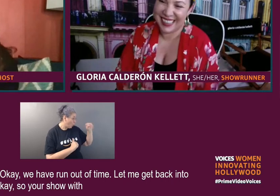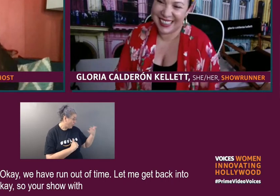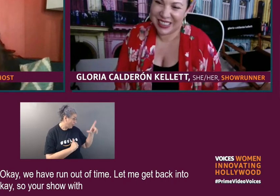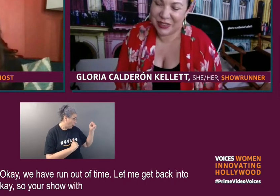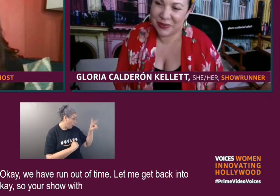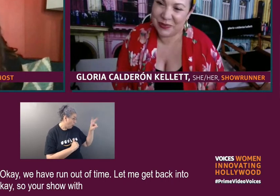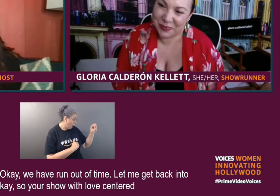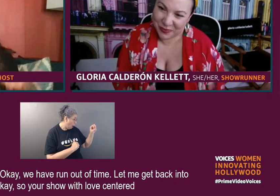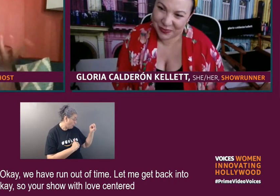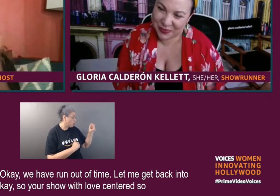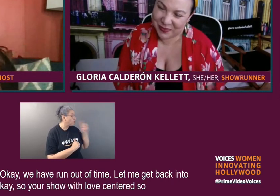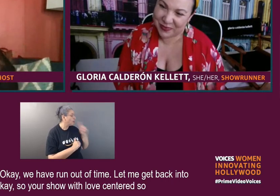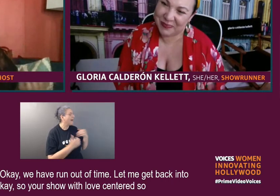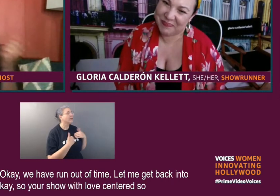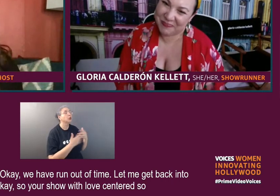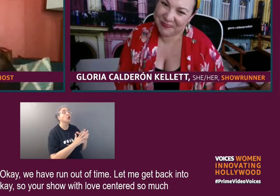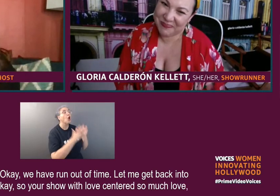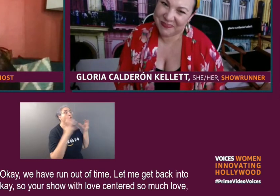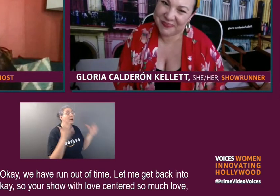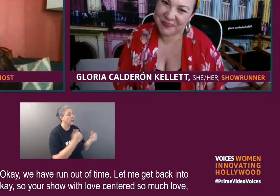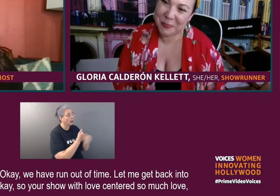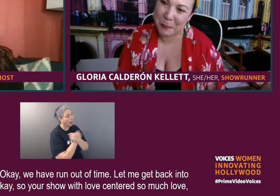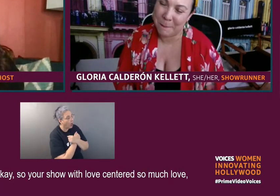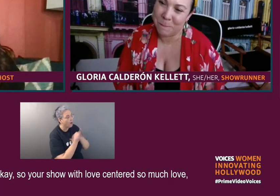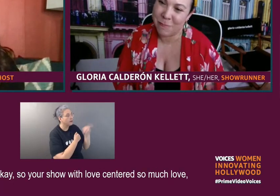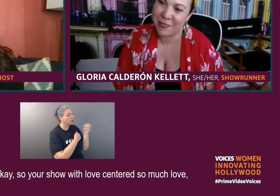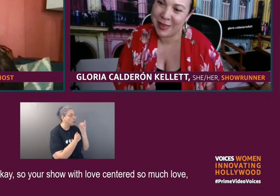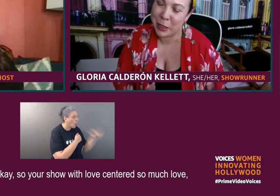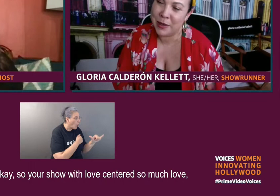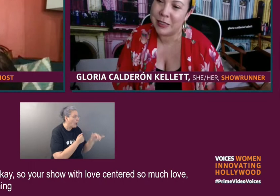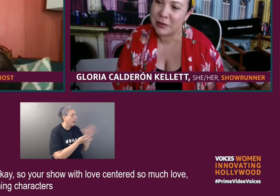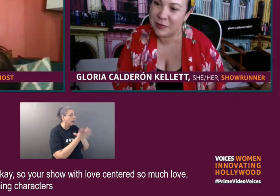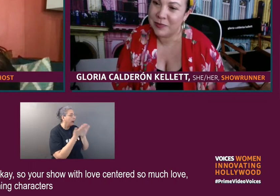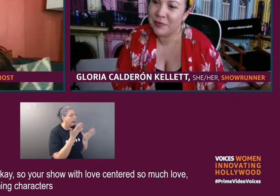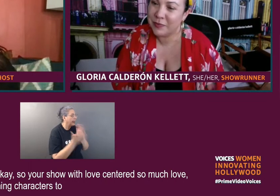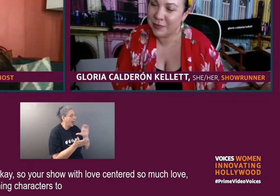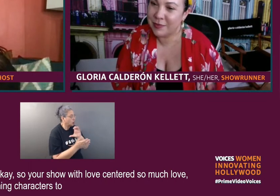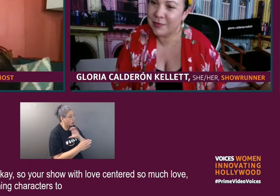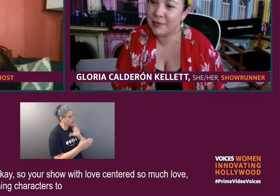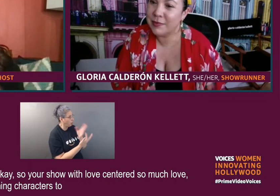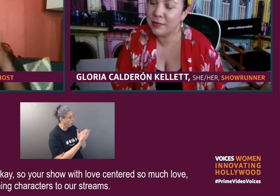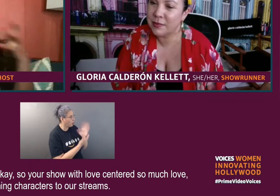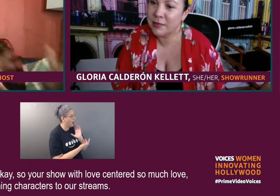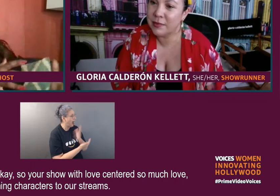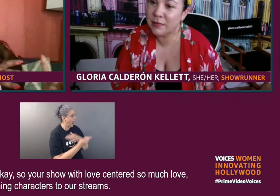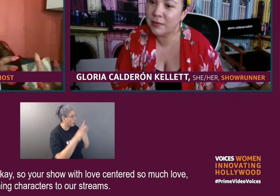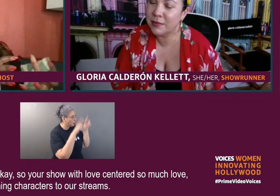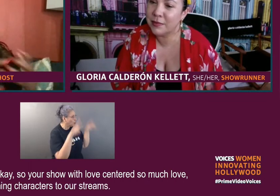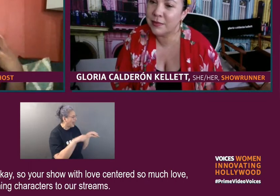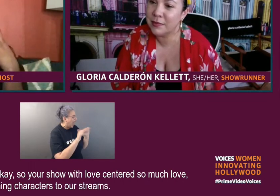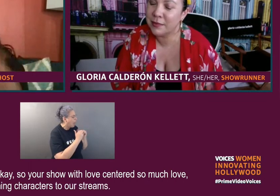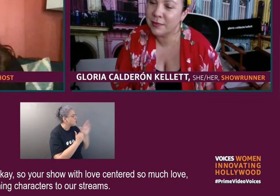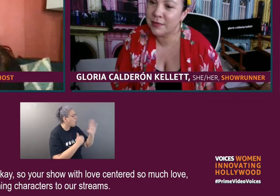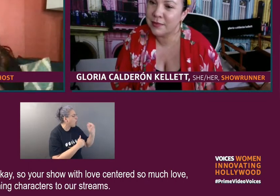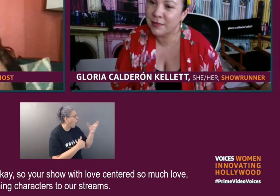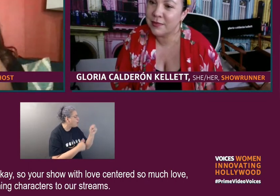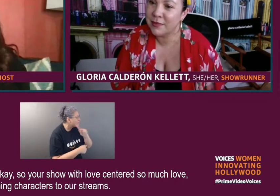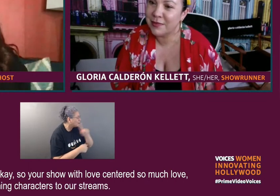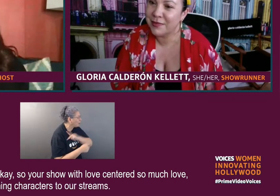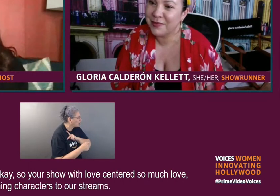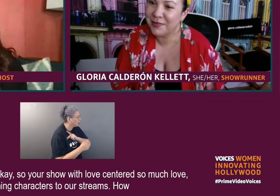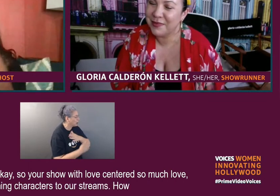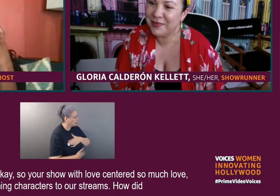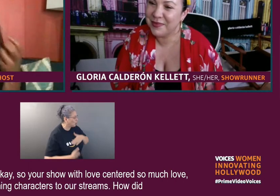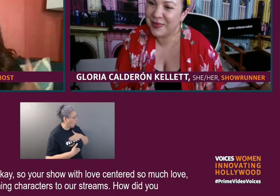centers so much love, joy, and heartwarming characters to our screen. So how did you channel your personal joy into creating